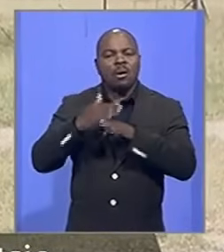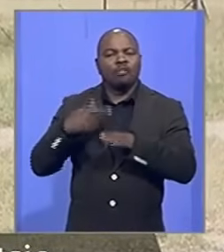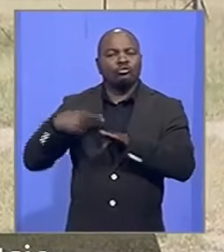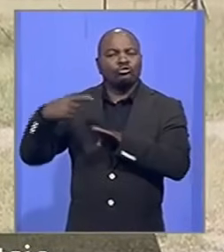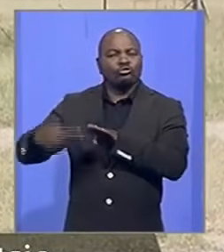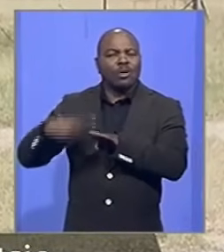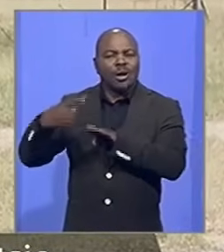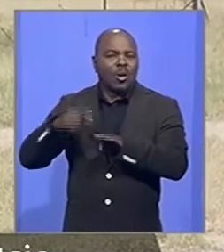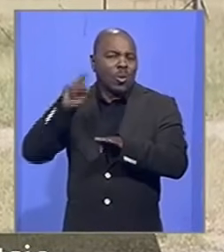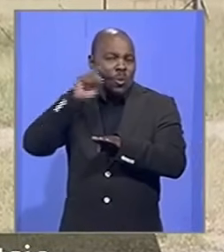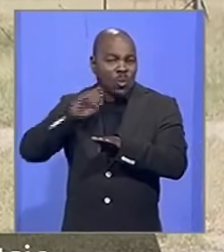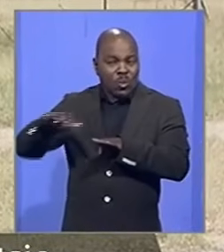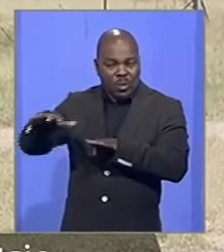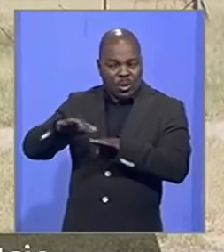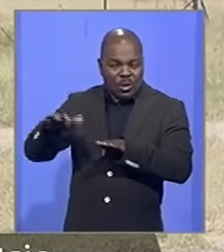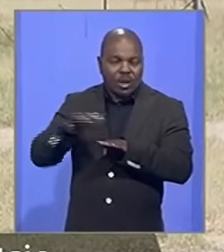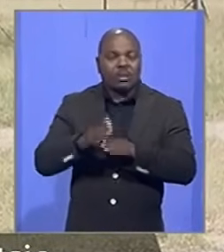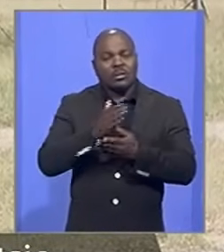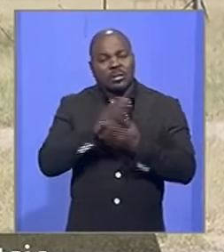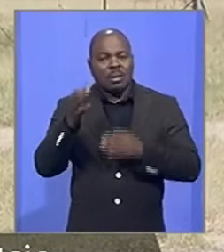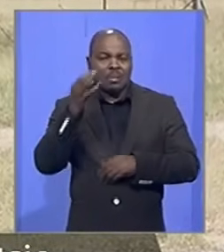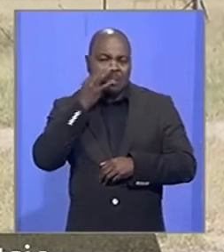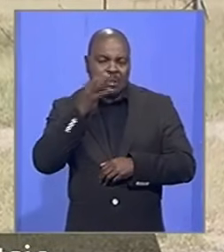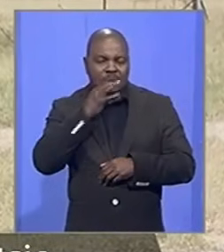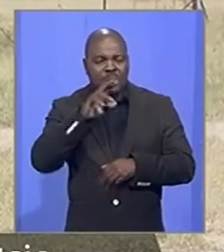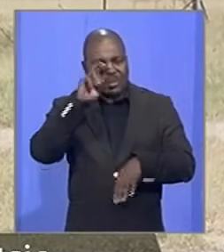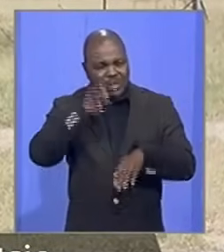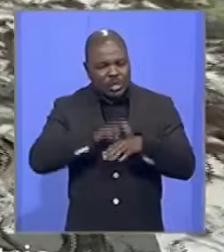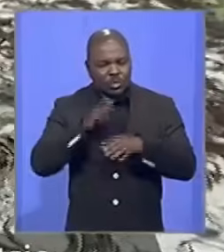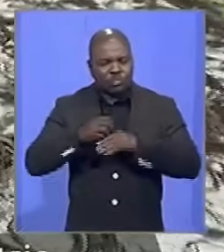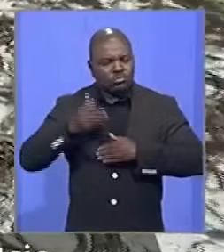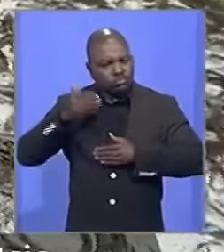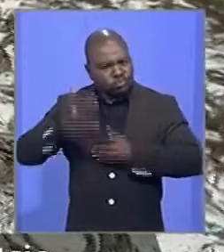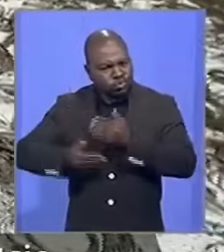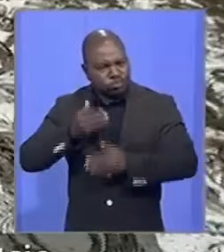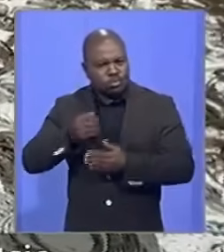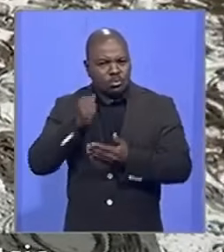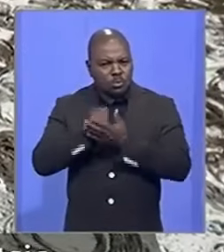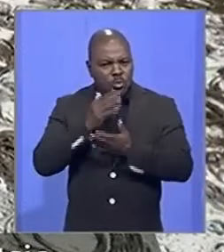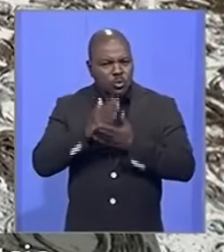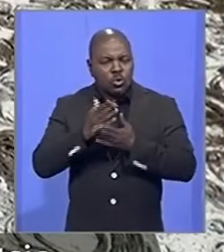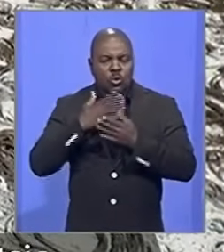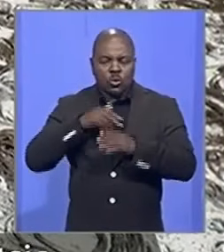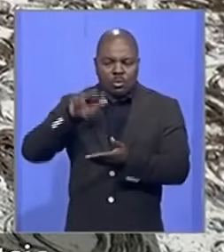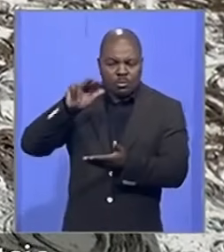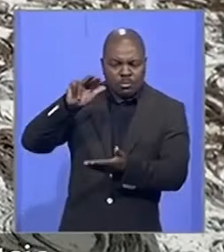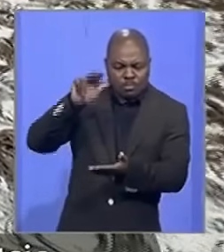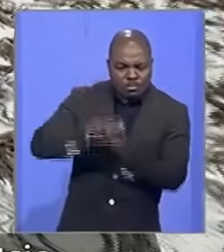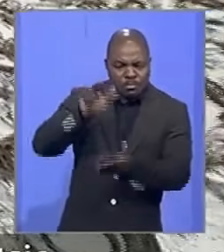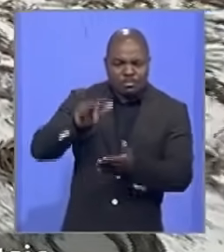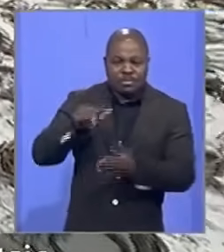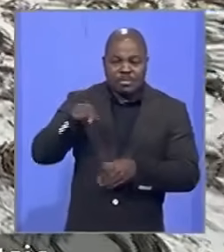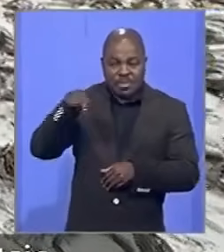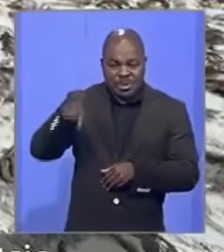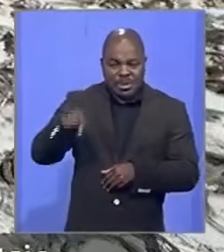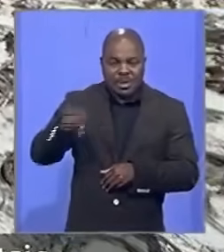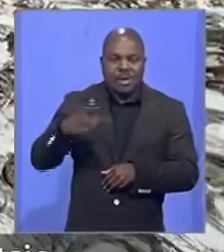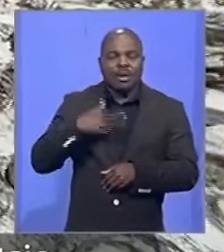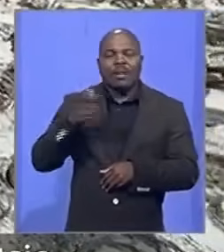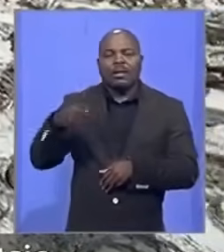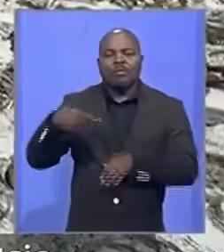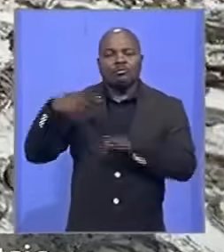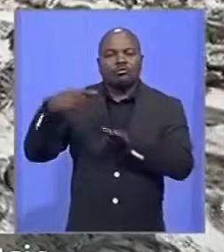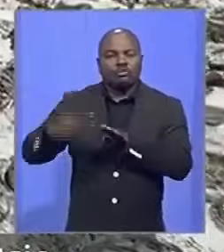tse di dirisitsweng ba re go tshwanetse ga tsewa dikgato go latela go atlanegisiwa ga Industry Waste